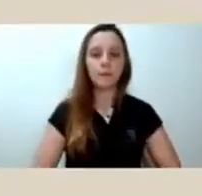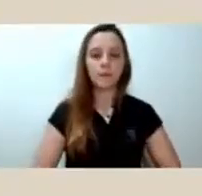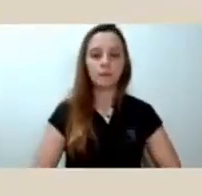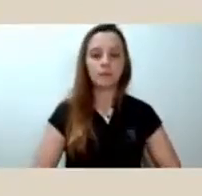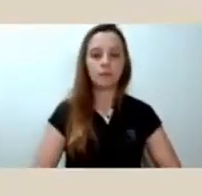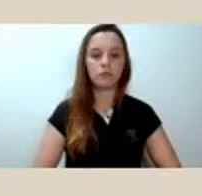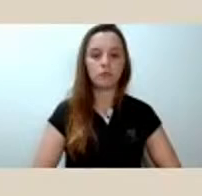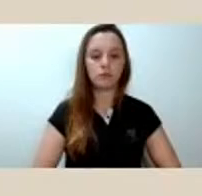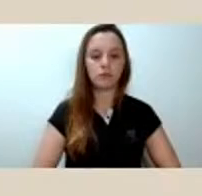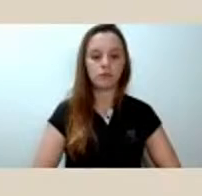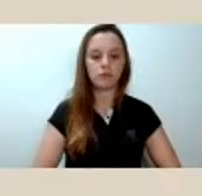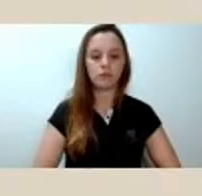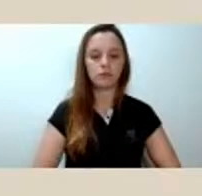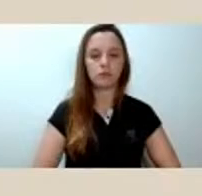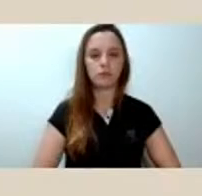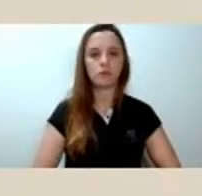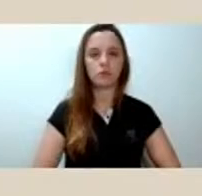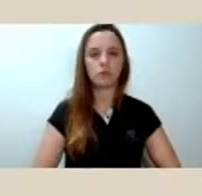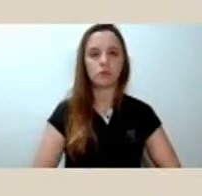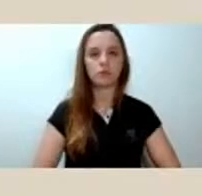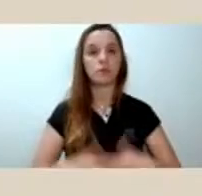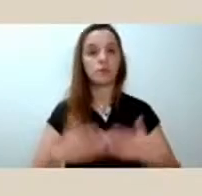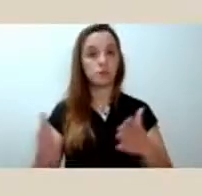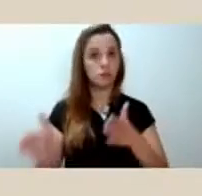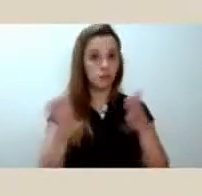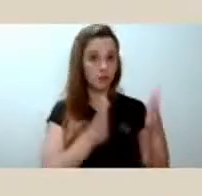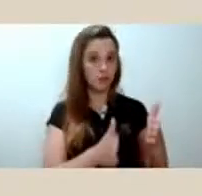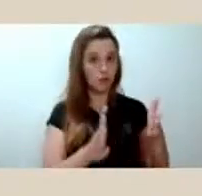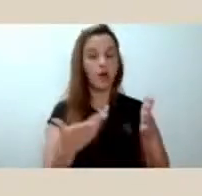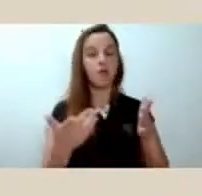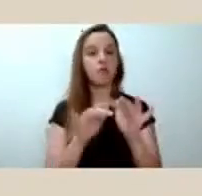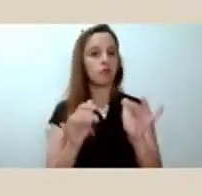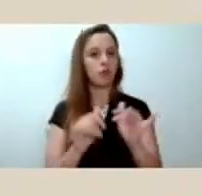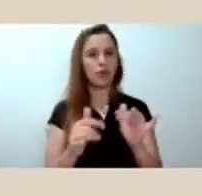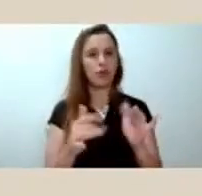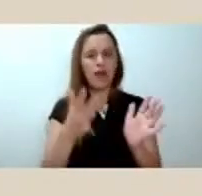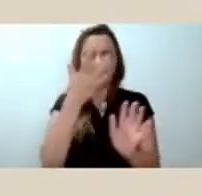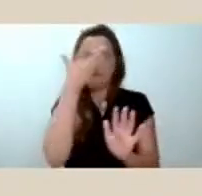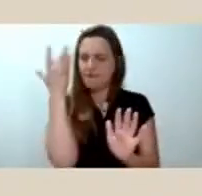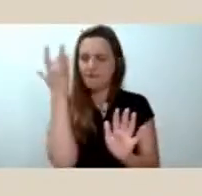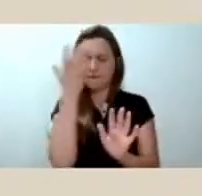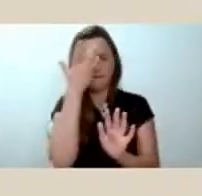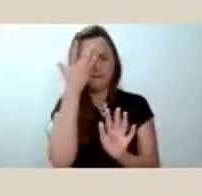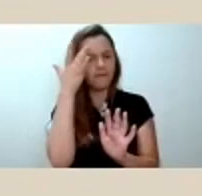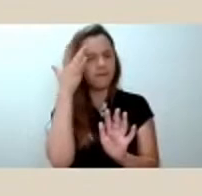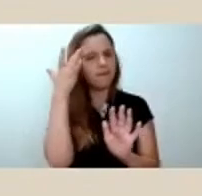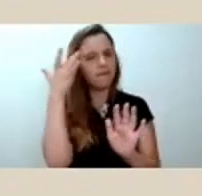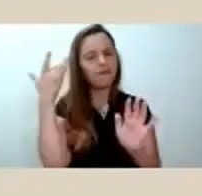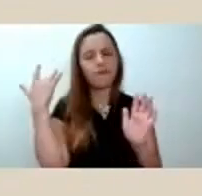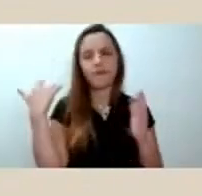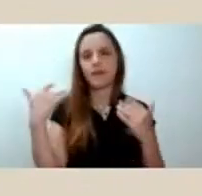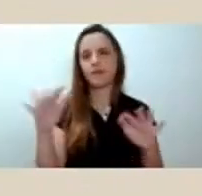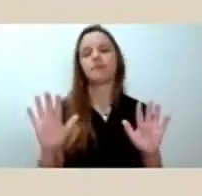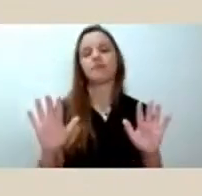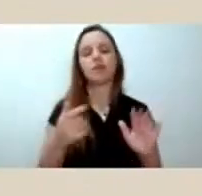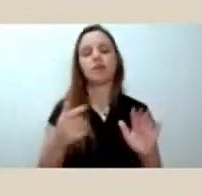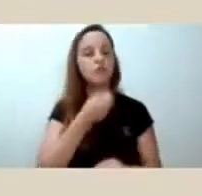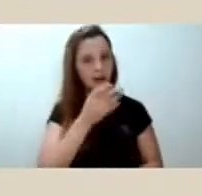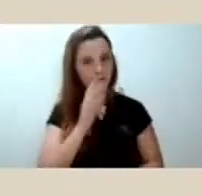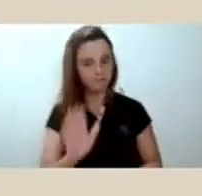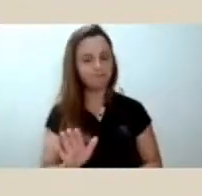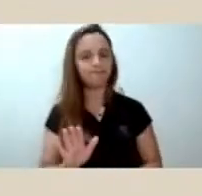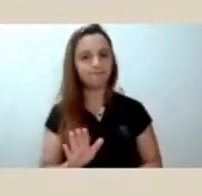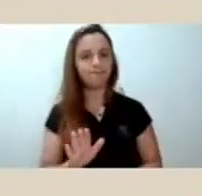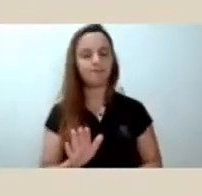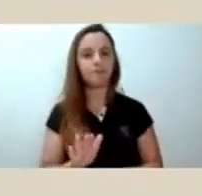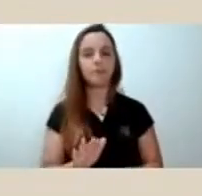So for the side of the machines, it's very easy. It's too easy. Okay, so let me try to explain what I mean. So let's say that we